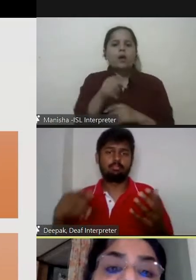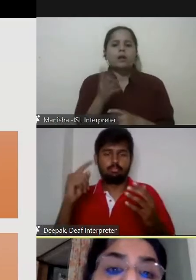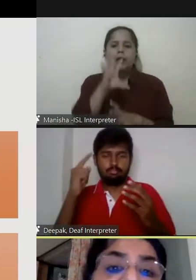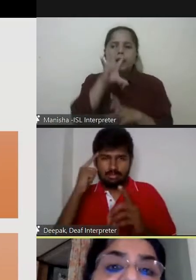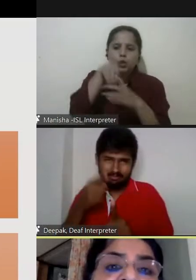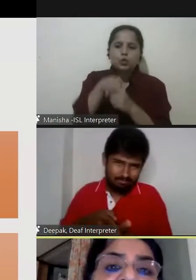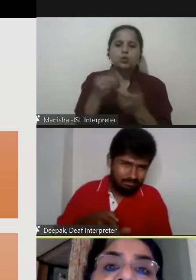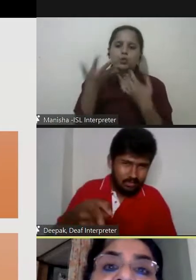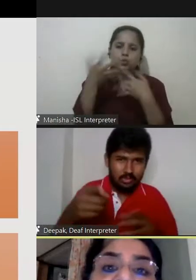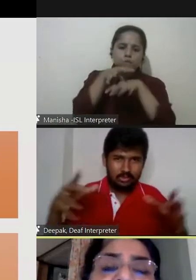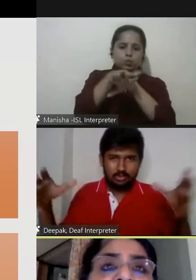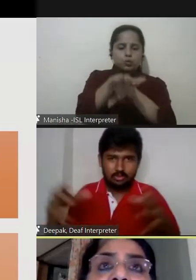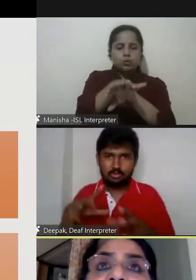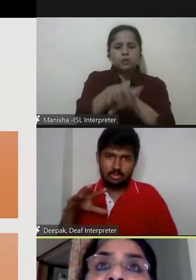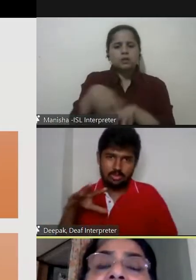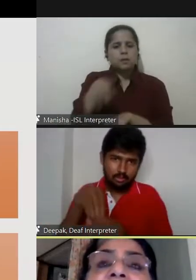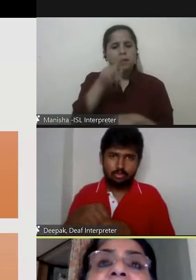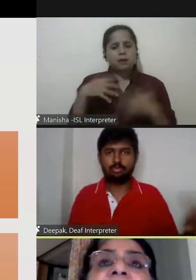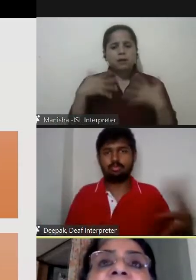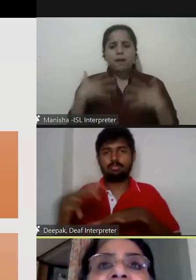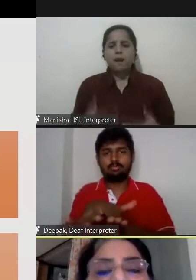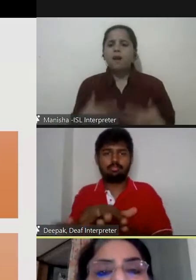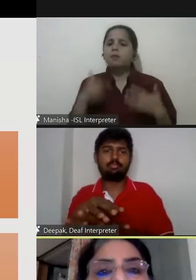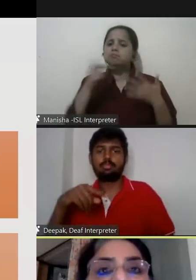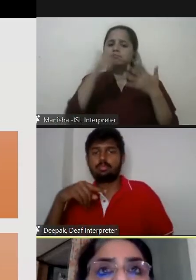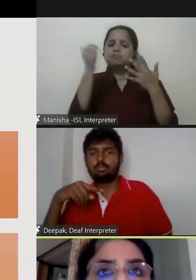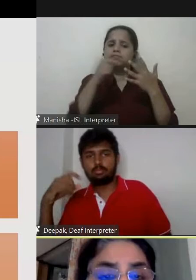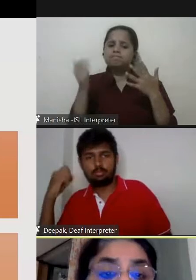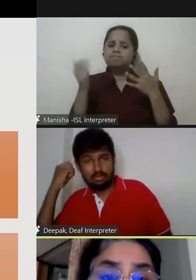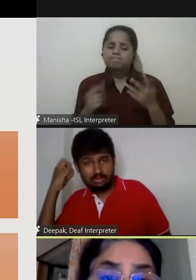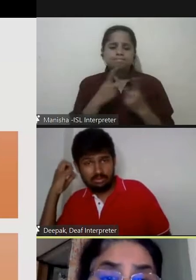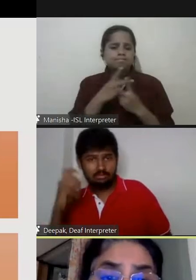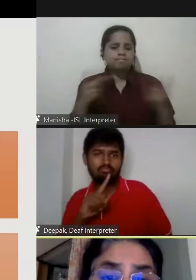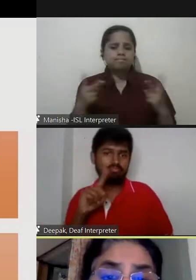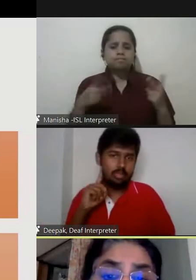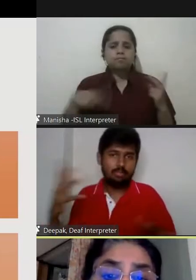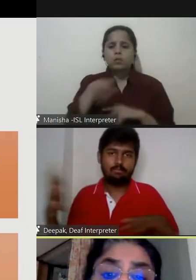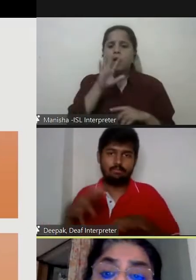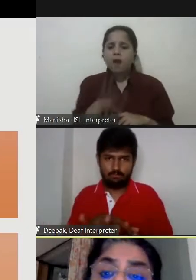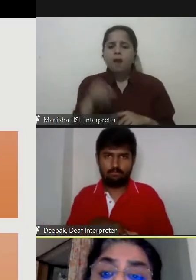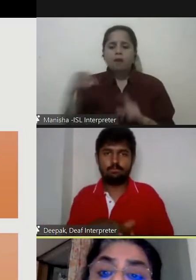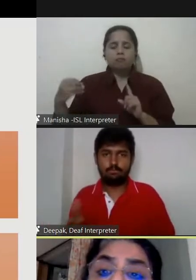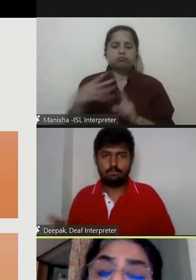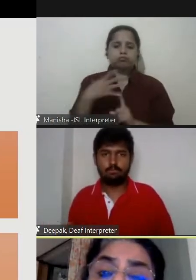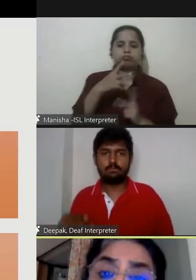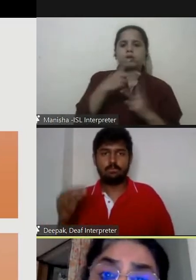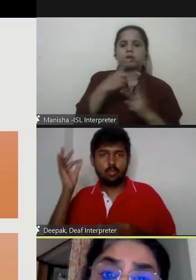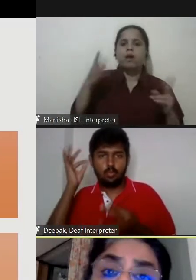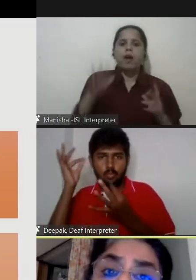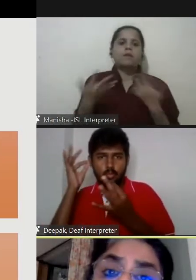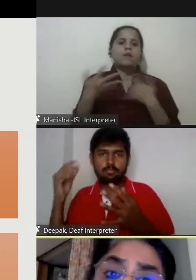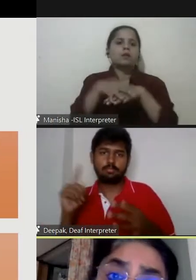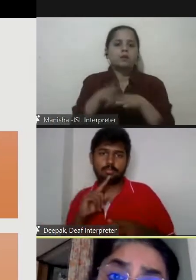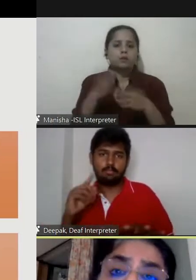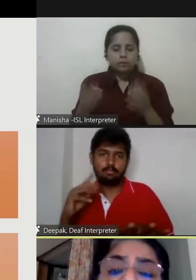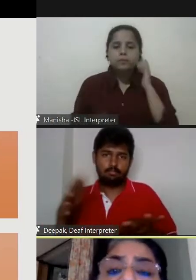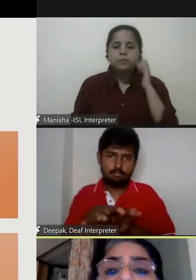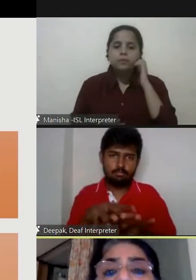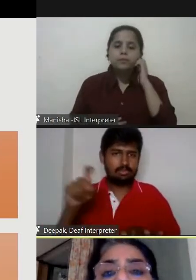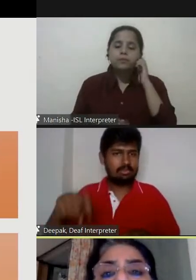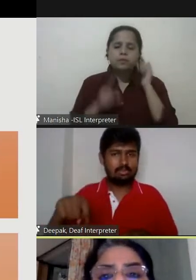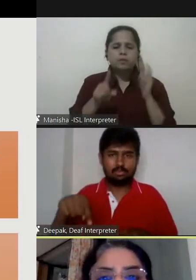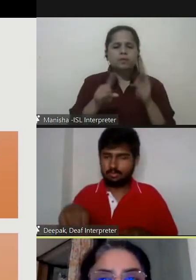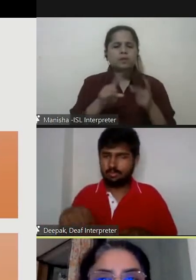all the determinants of health and the other factors that affect inclusion. One of the